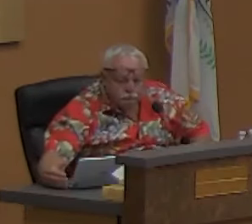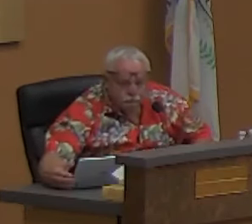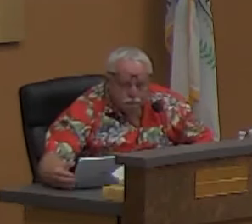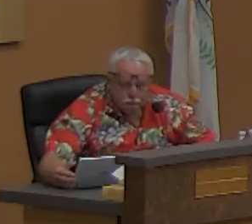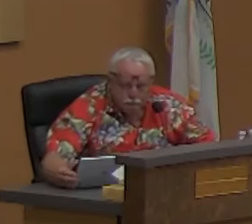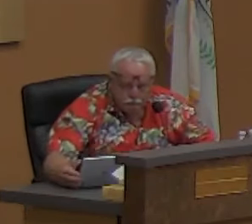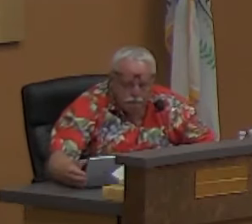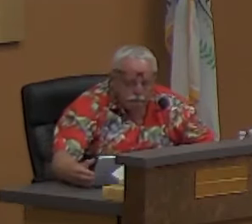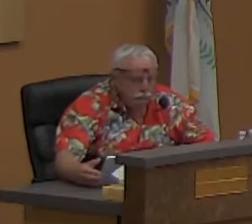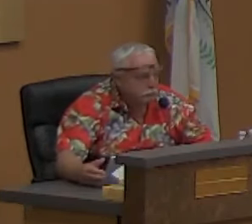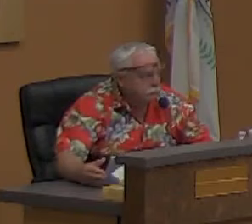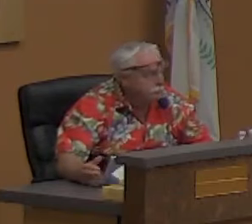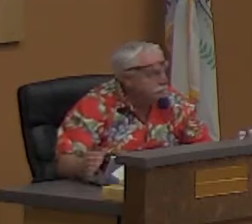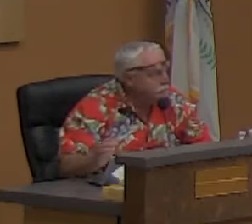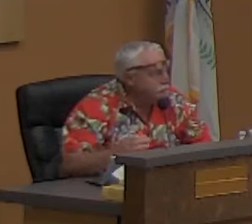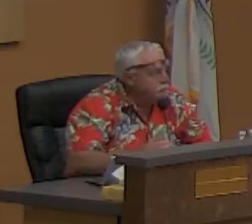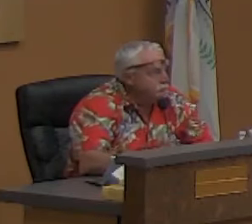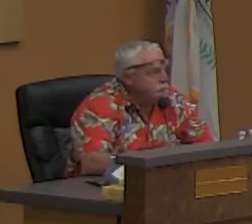2020-1712.